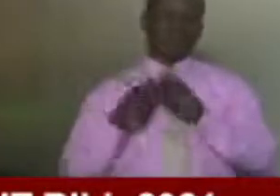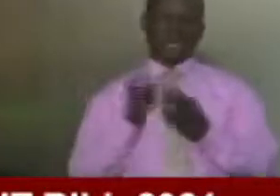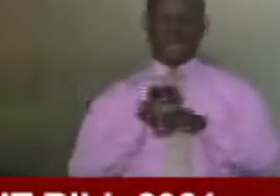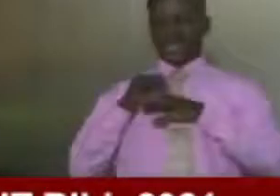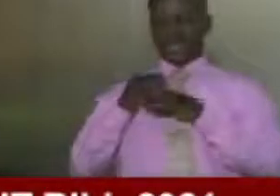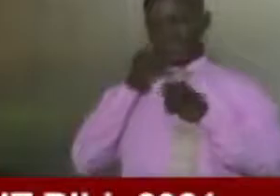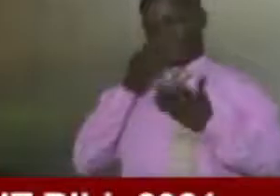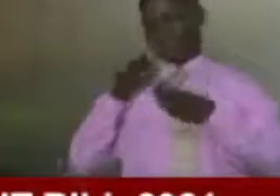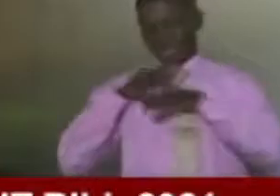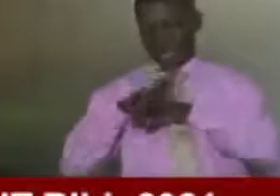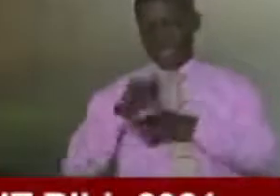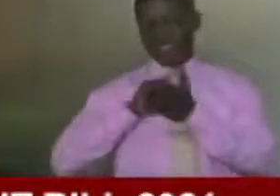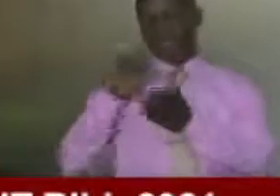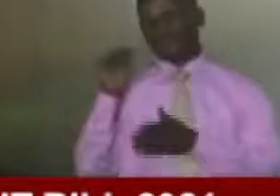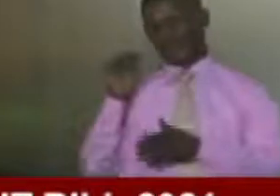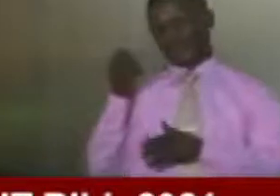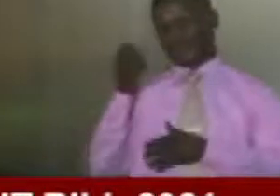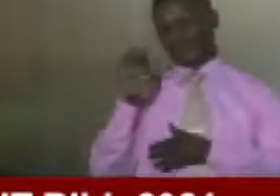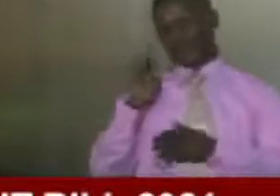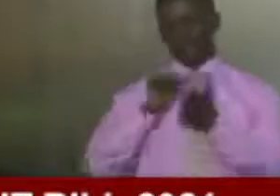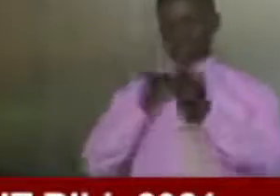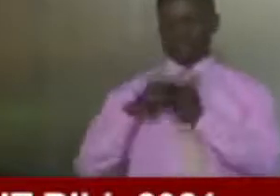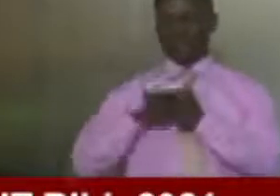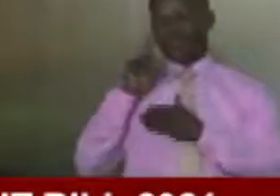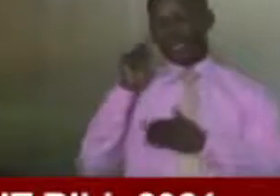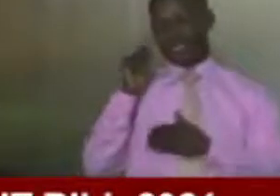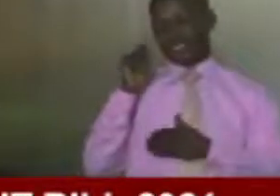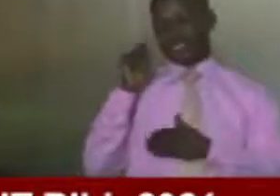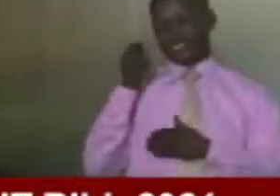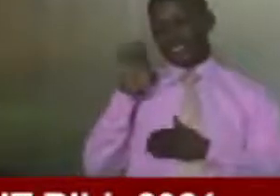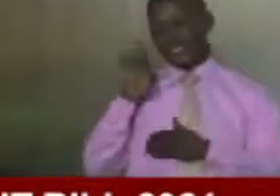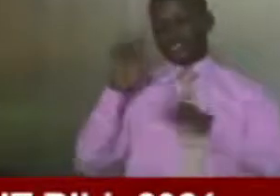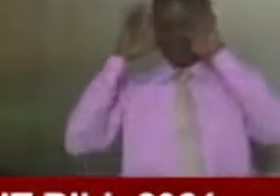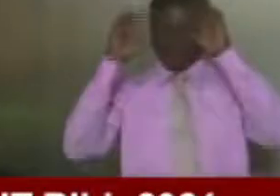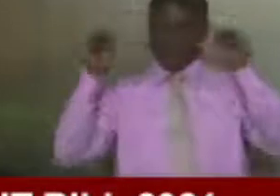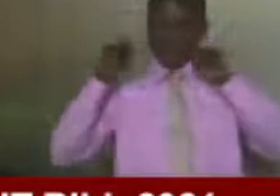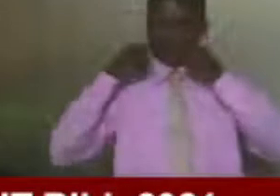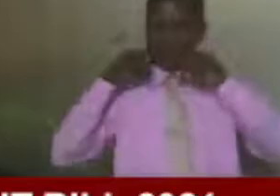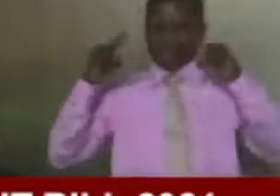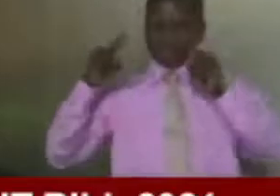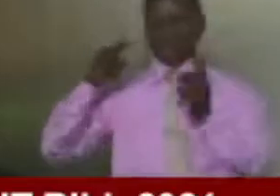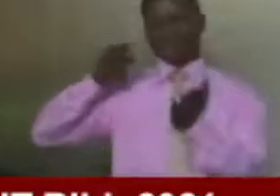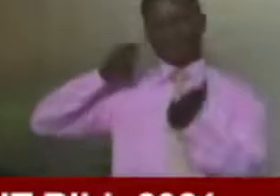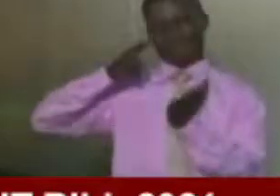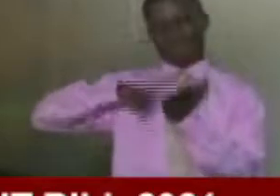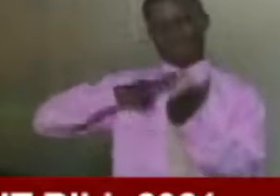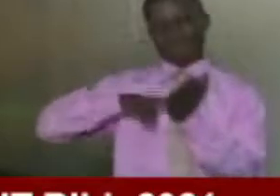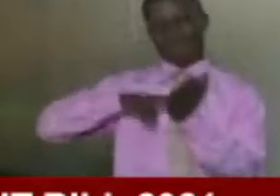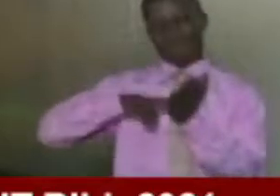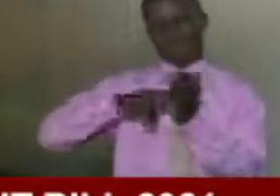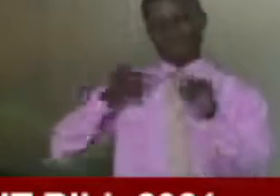of the conversation that in August 2018, the president declined assent to that bill because of those